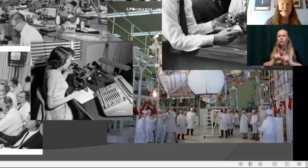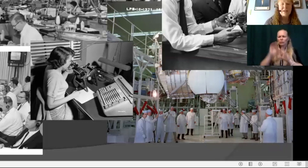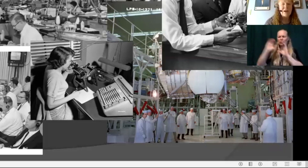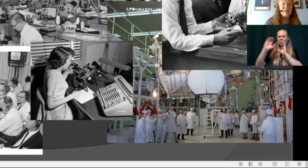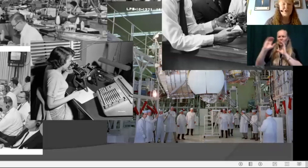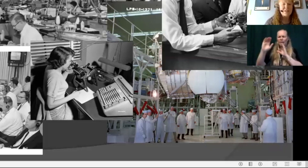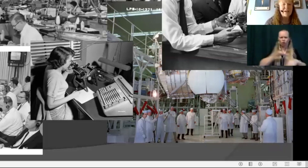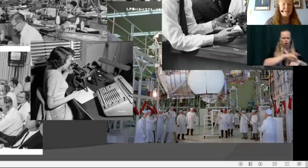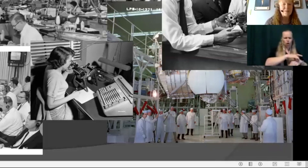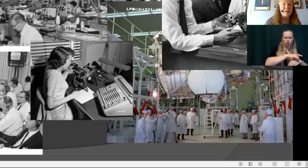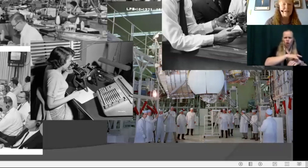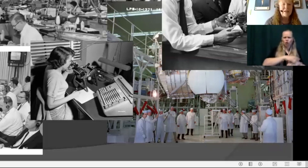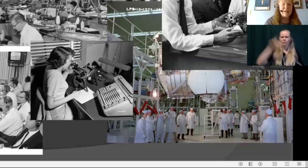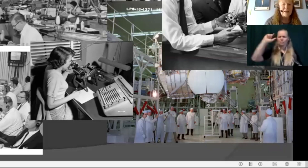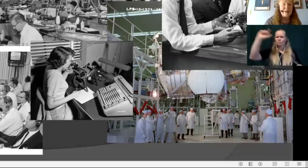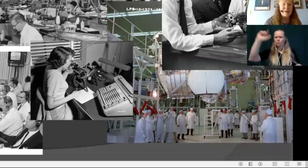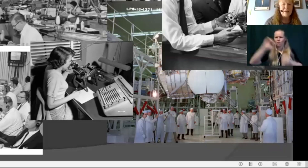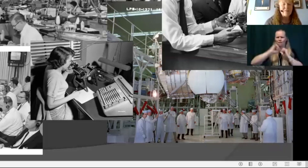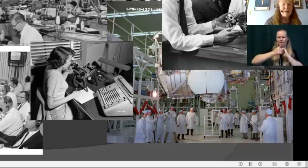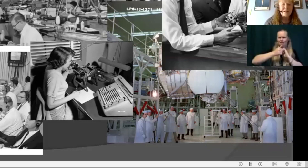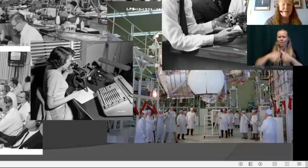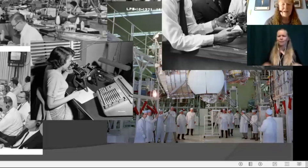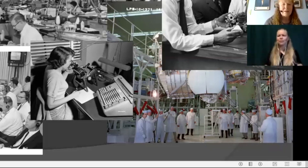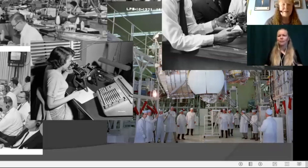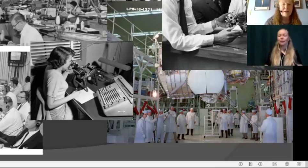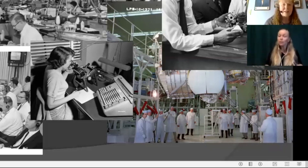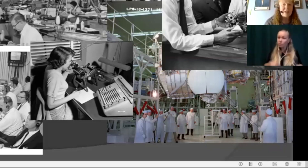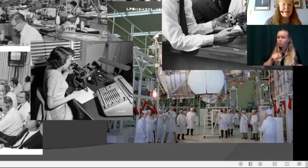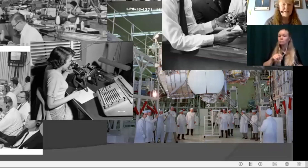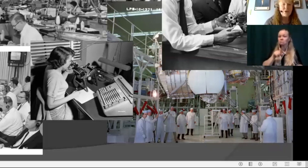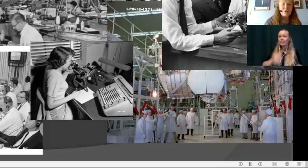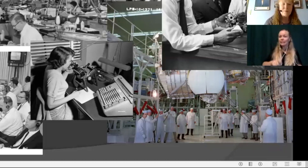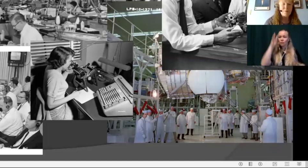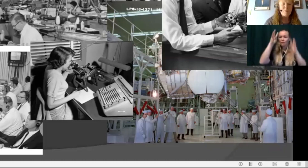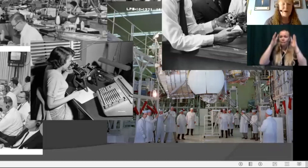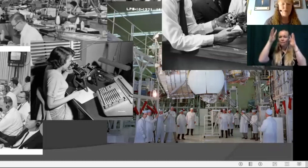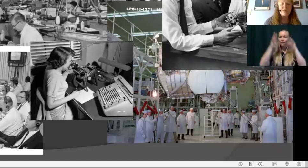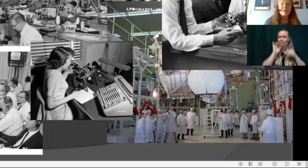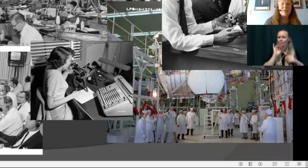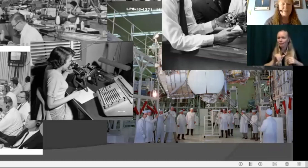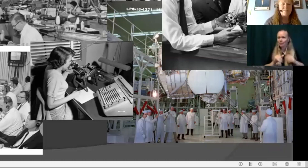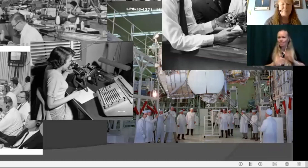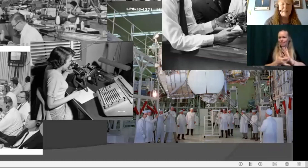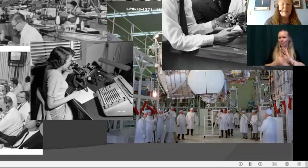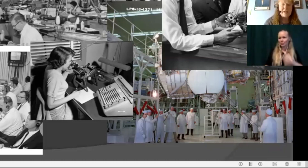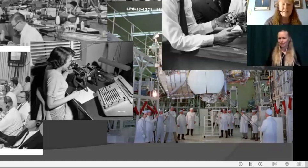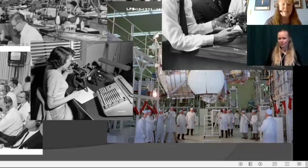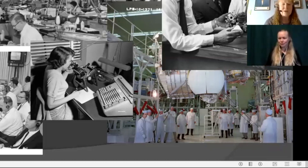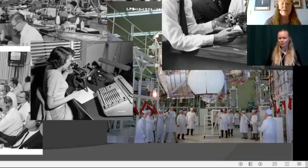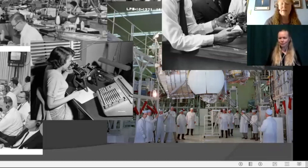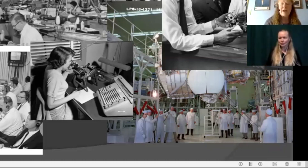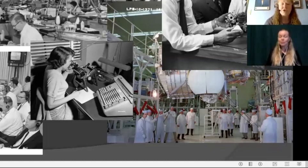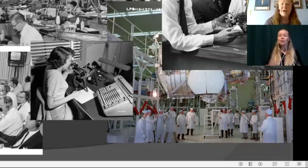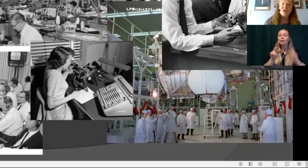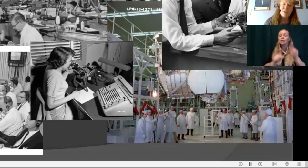these technologies had to be invented and designed. So the people that worked at NASA or